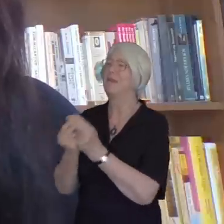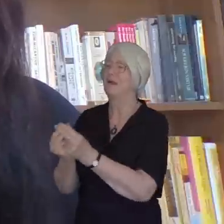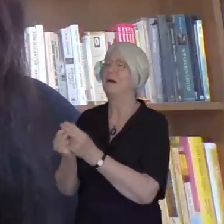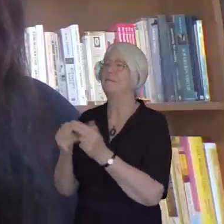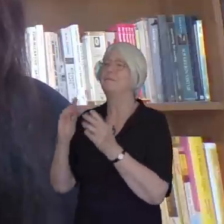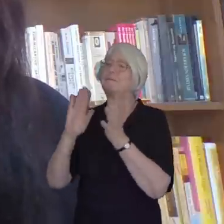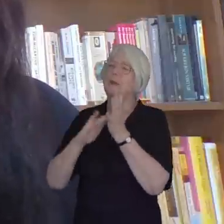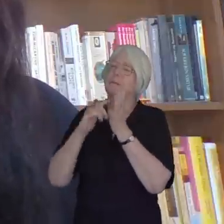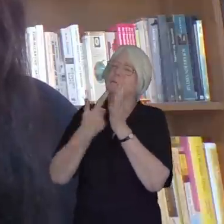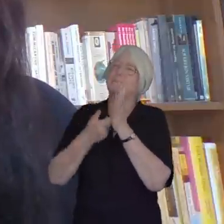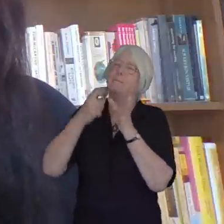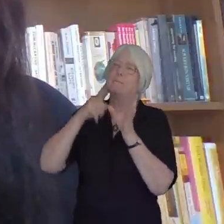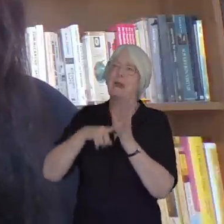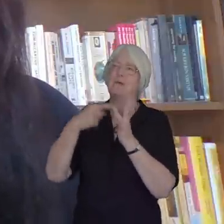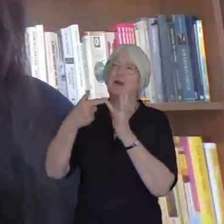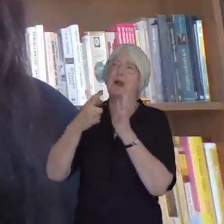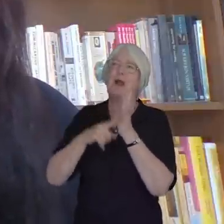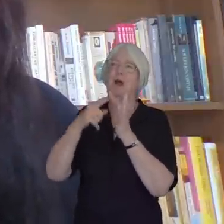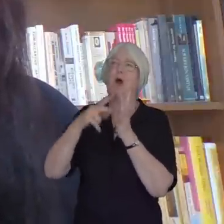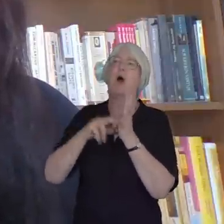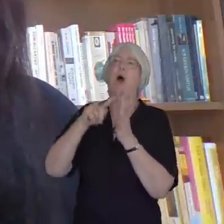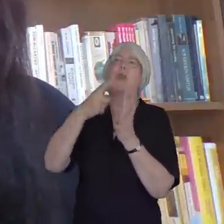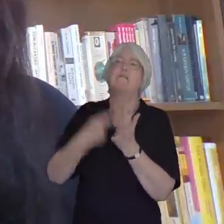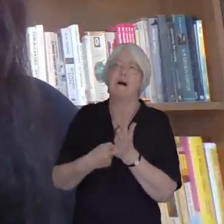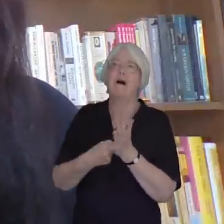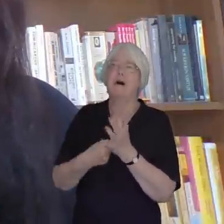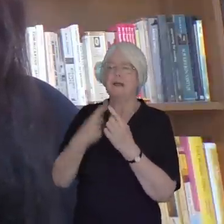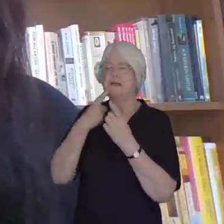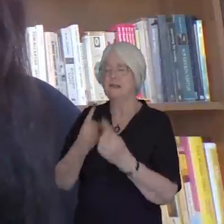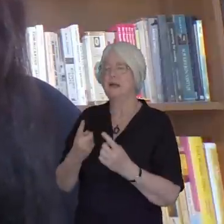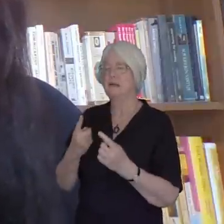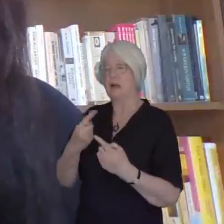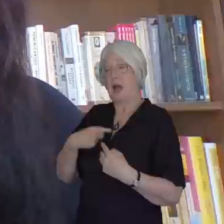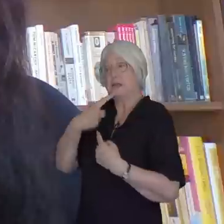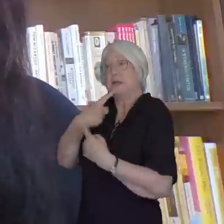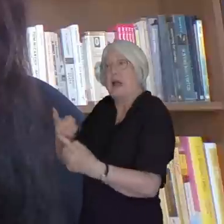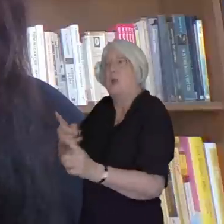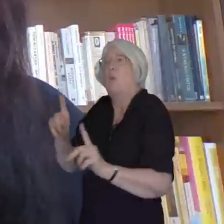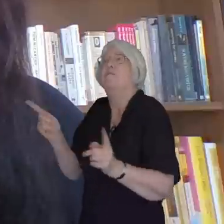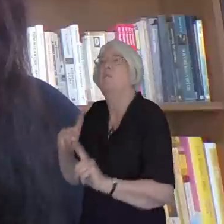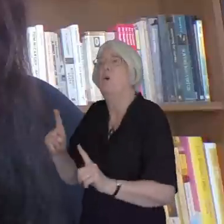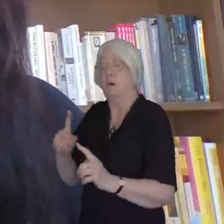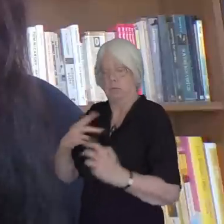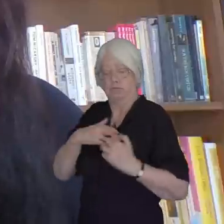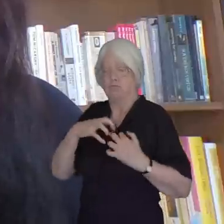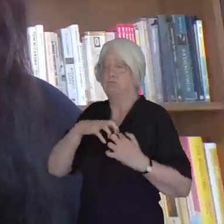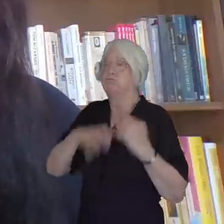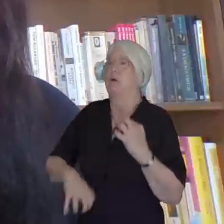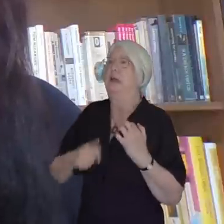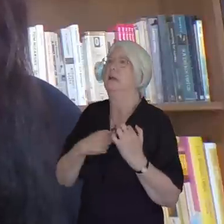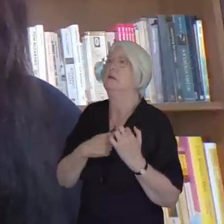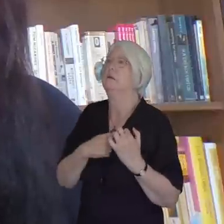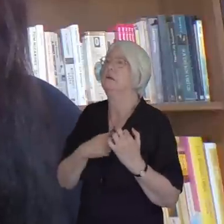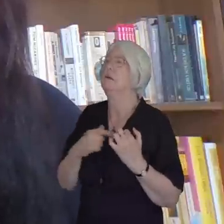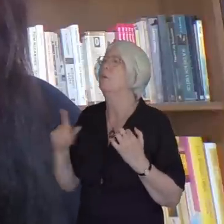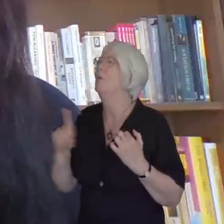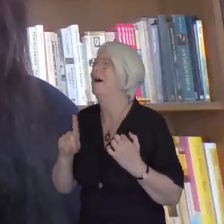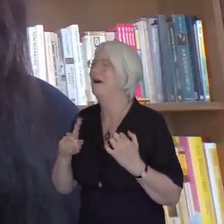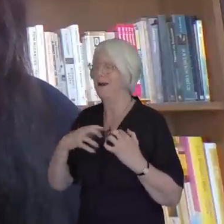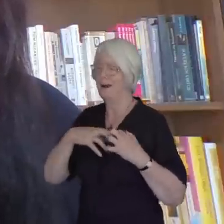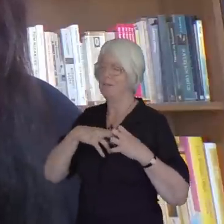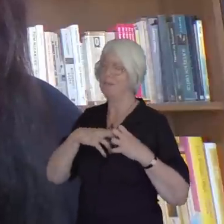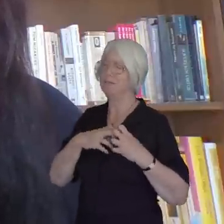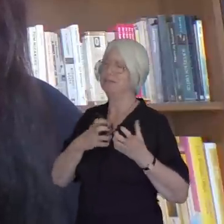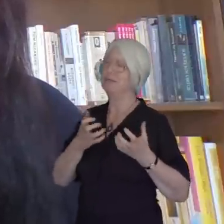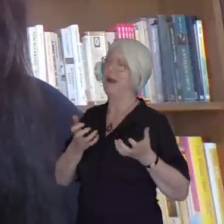In the words of Mary Oliver, I tell you this, to break your heart, by which I mean only let